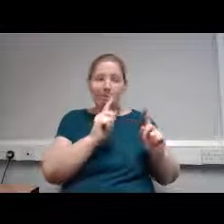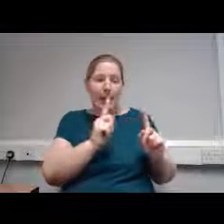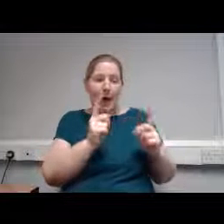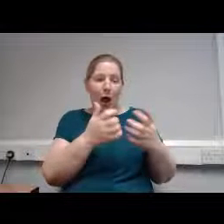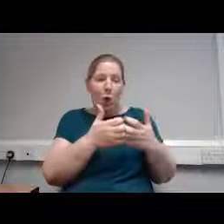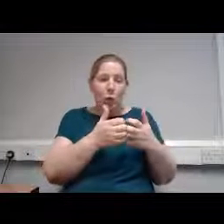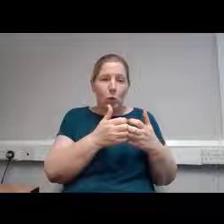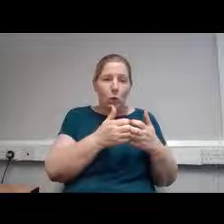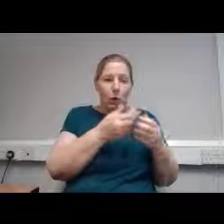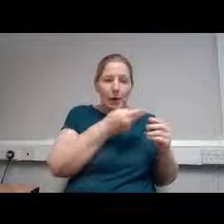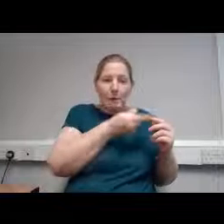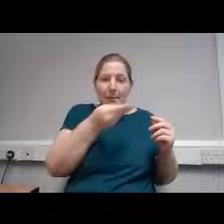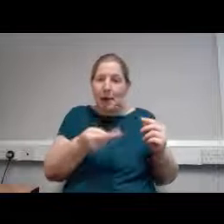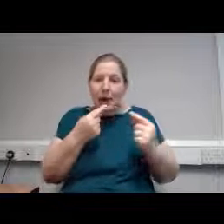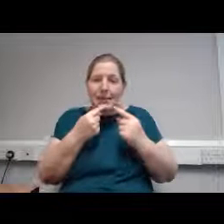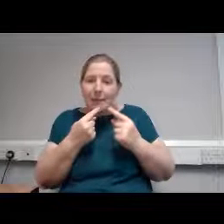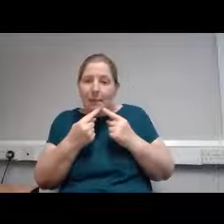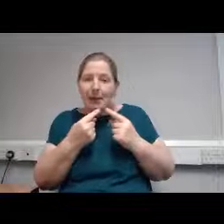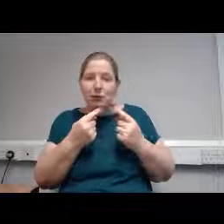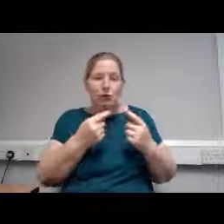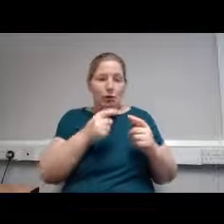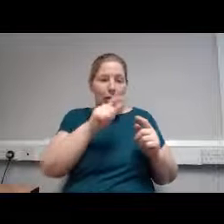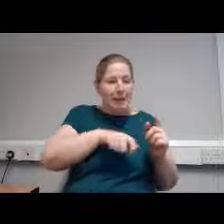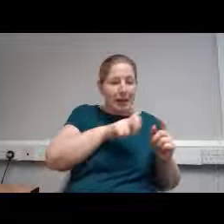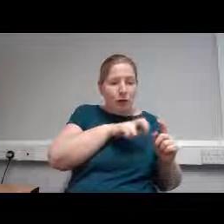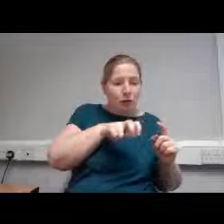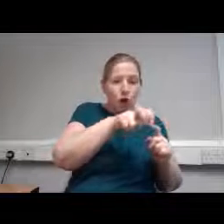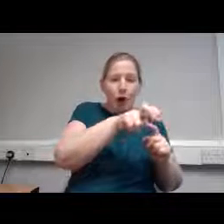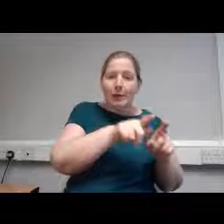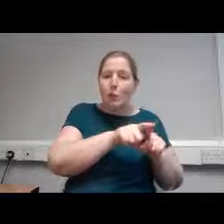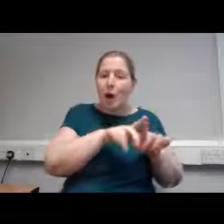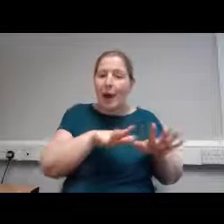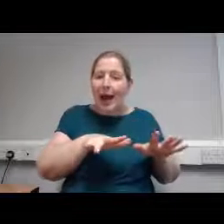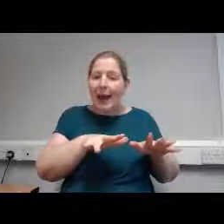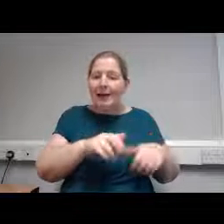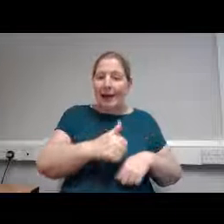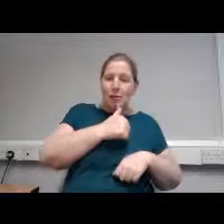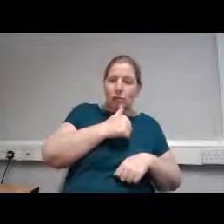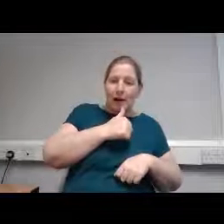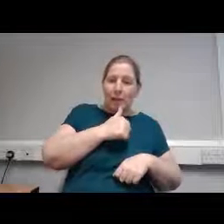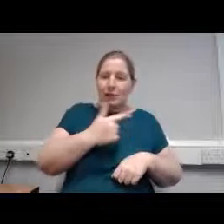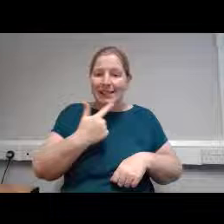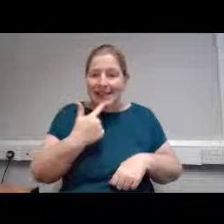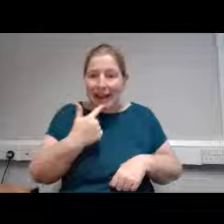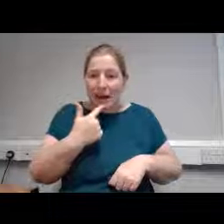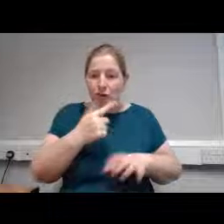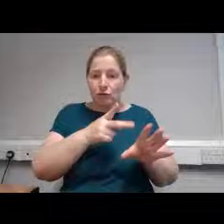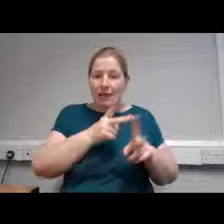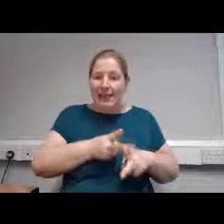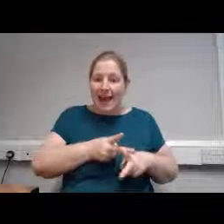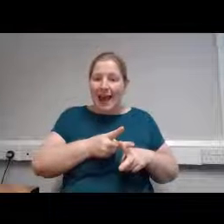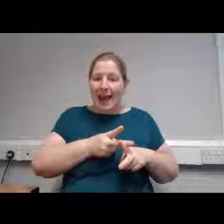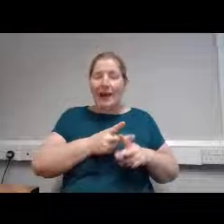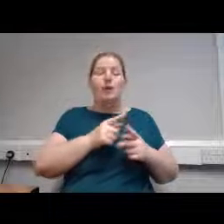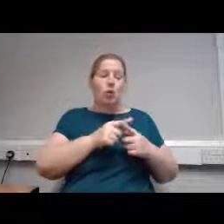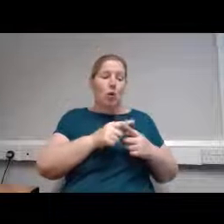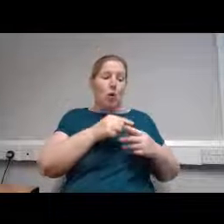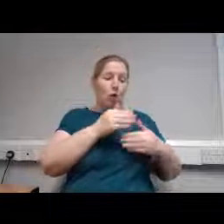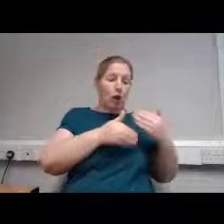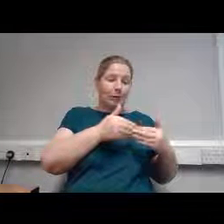we work and what patient journeys are like between primary care and secondary care, so between hospital and